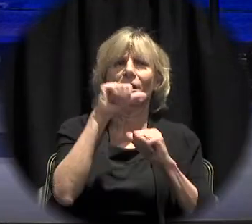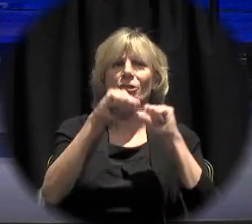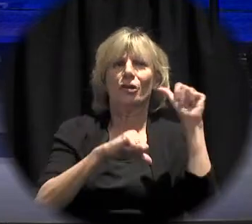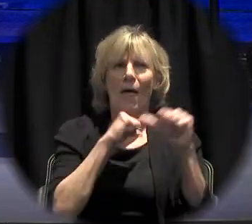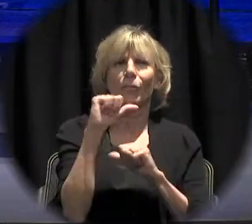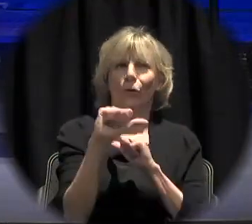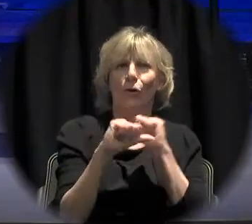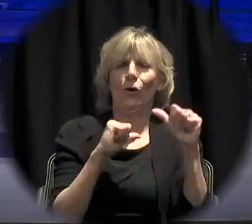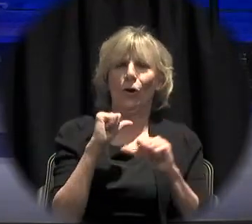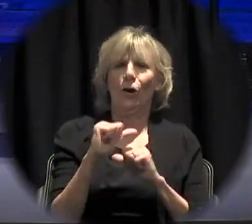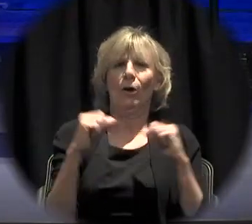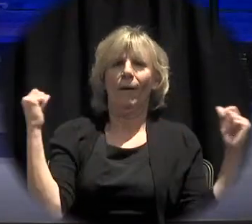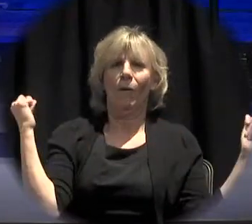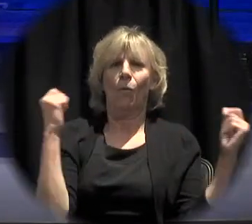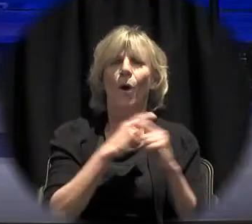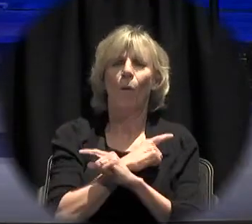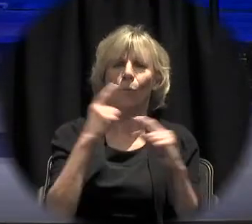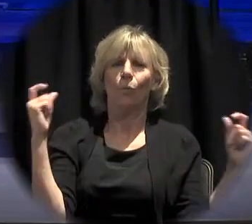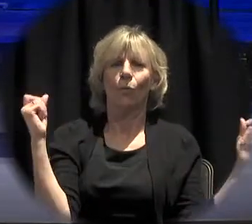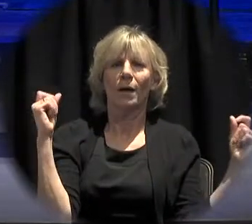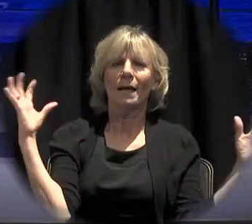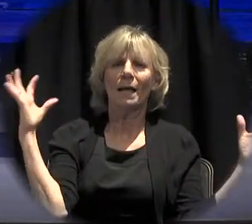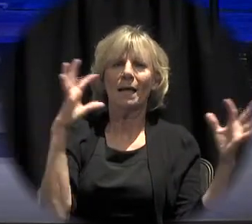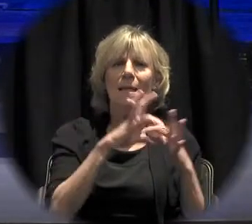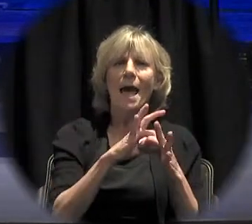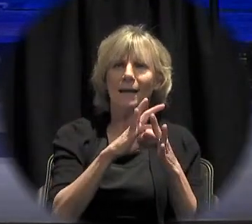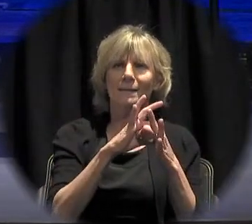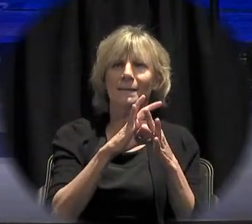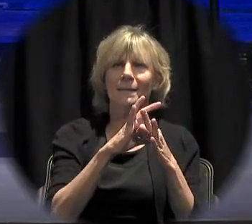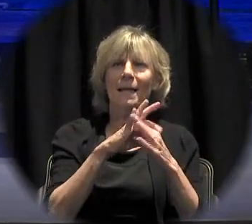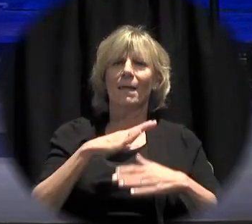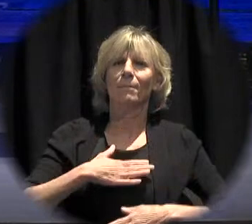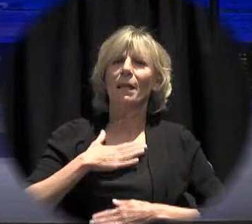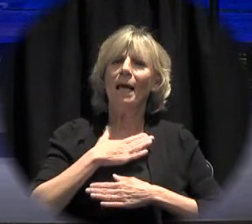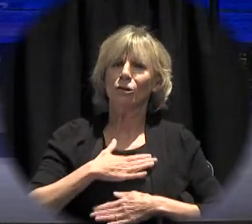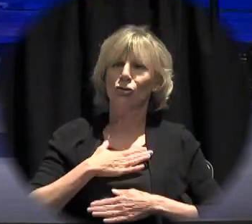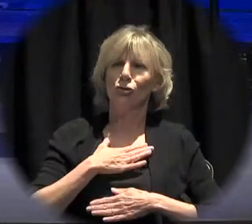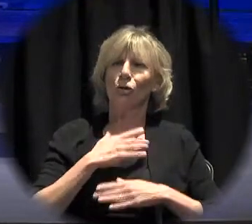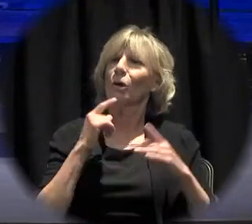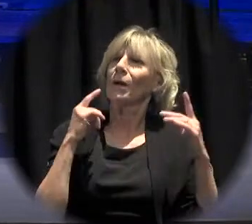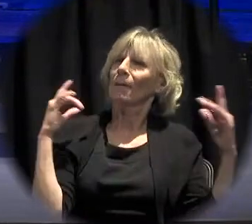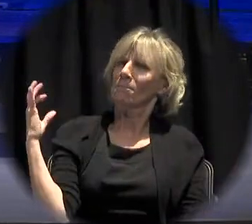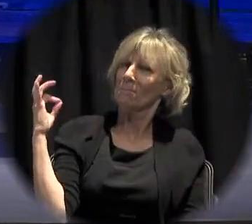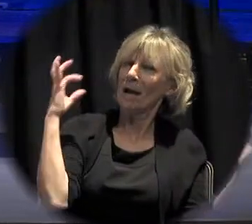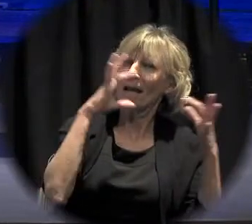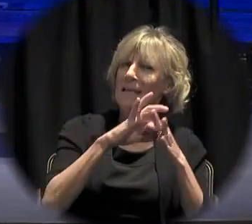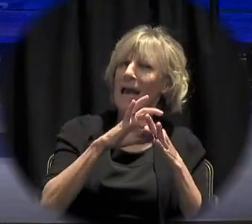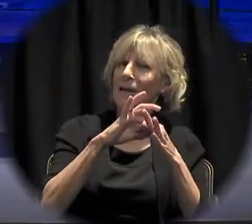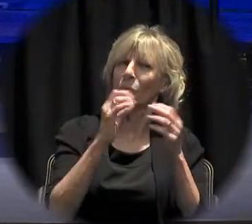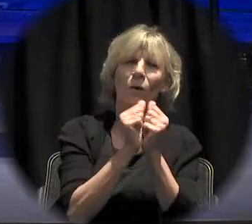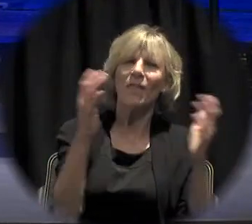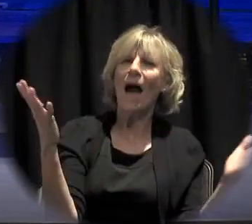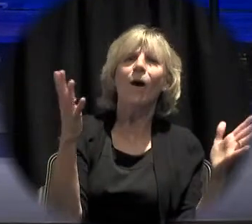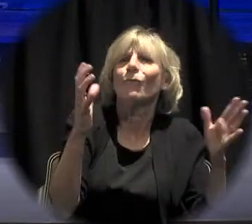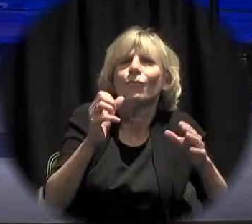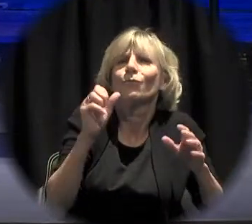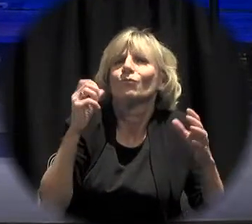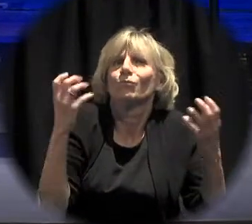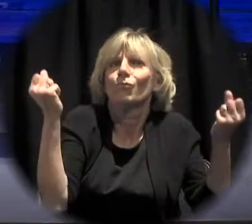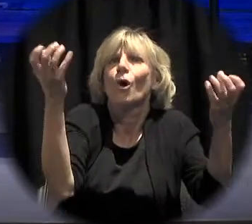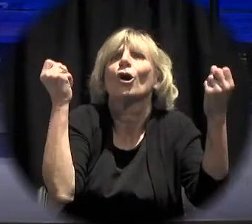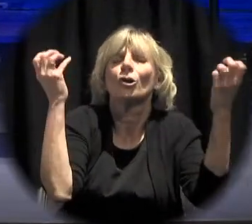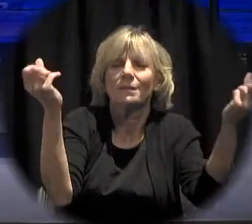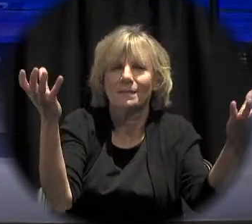there a warm greeting? Are there smiles? Is there pleasure that they can see that we take in them? Or has the busyness of life made those greetings